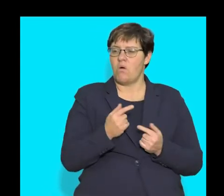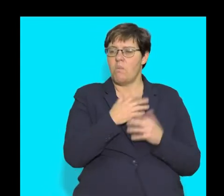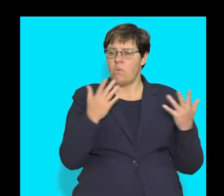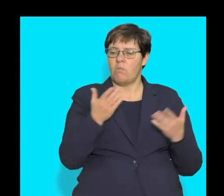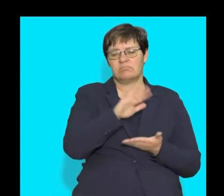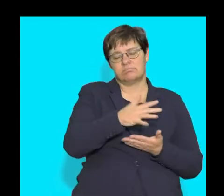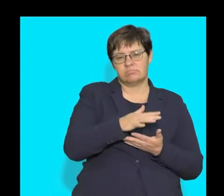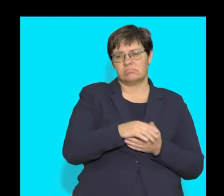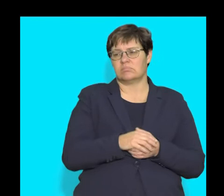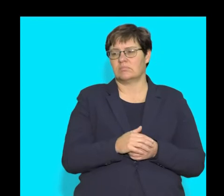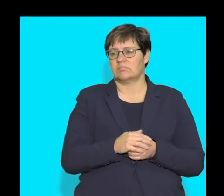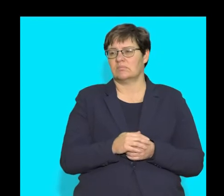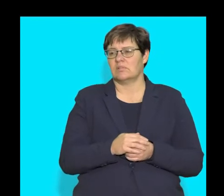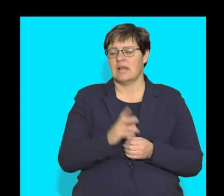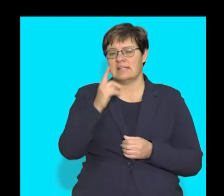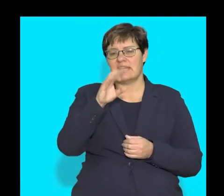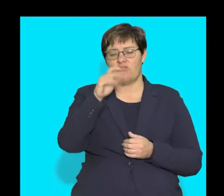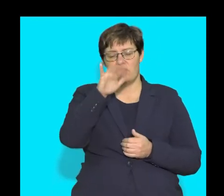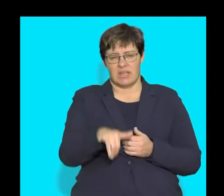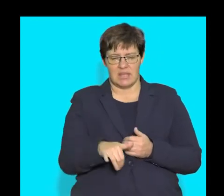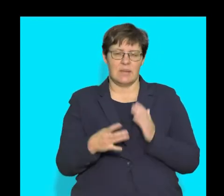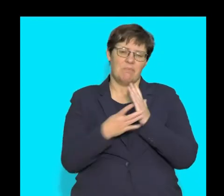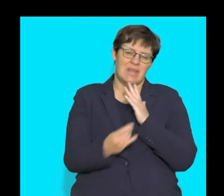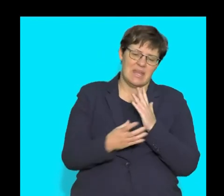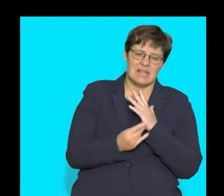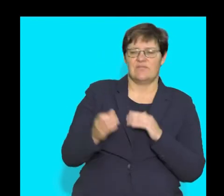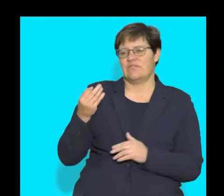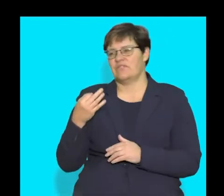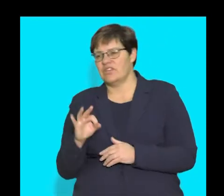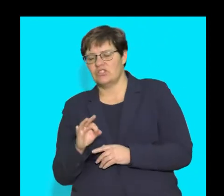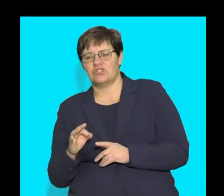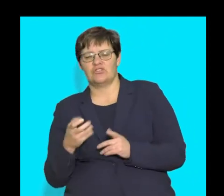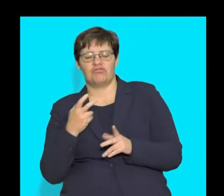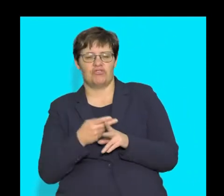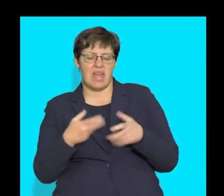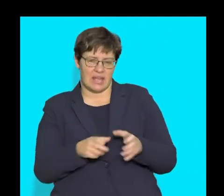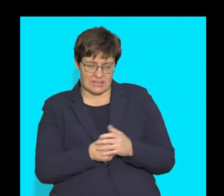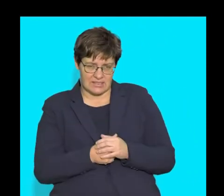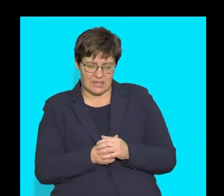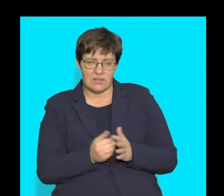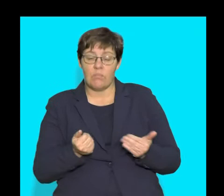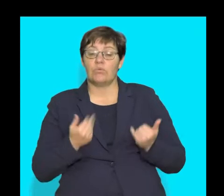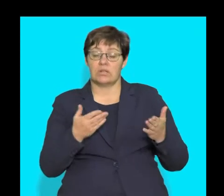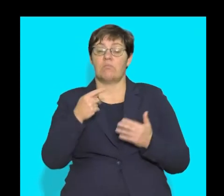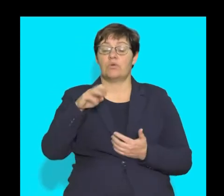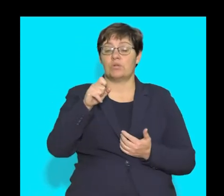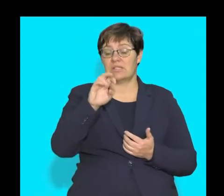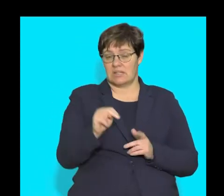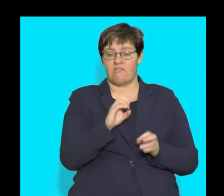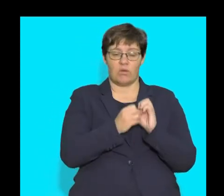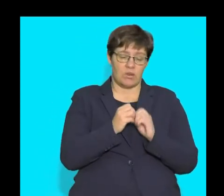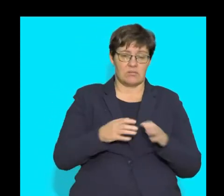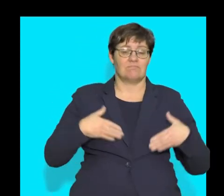eating moderate amounts of dairy products, meat, fish, eggs, and beans, and these provide the proteins for